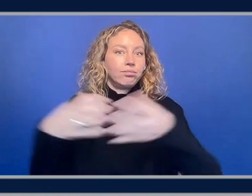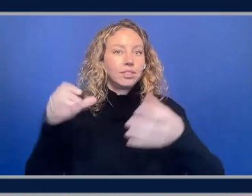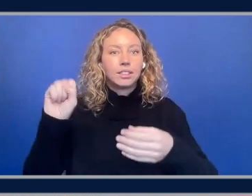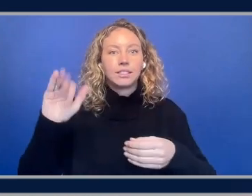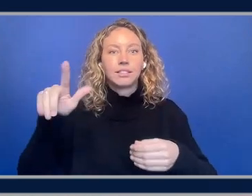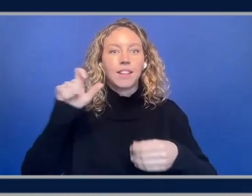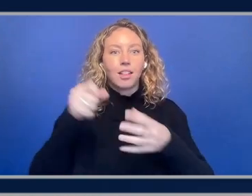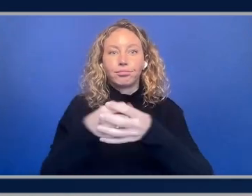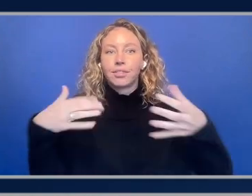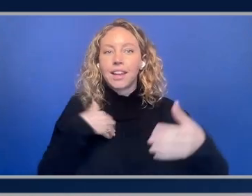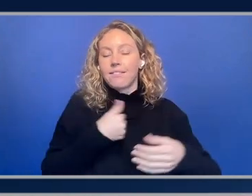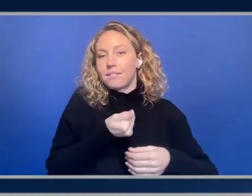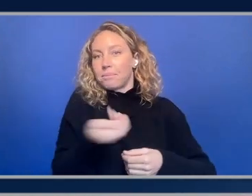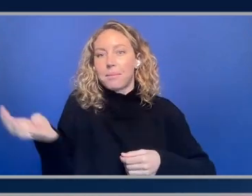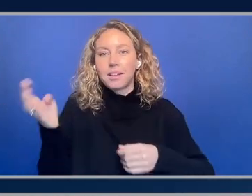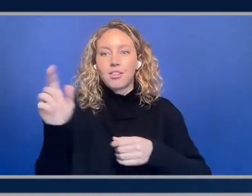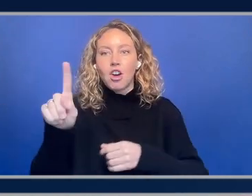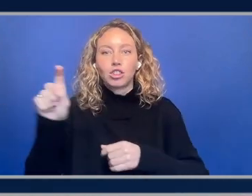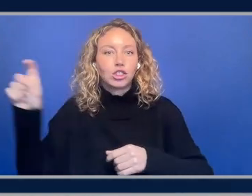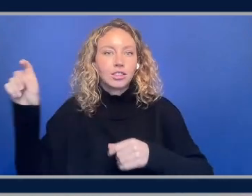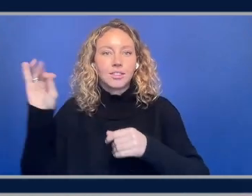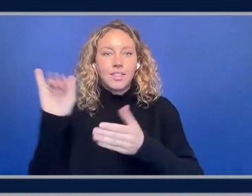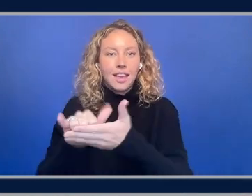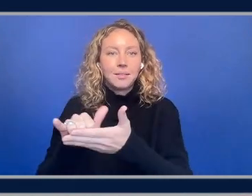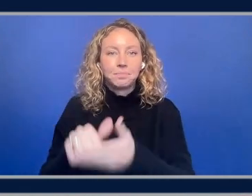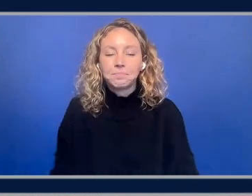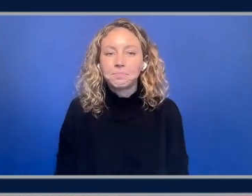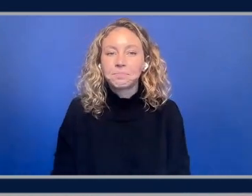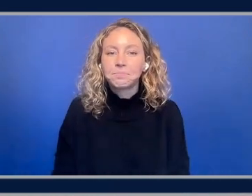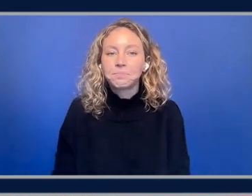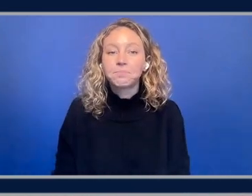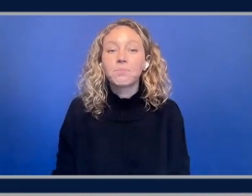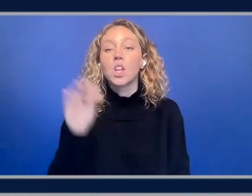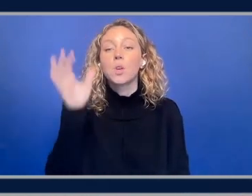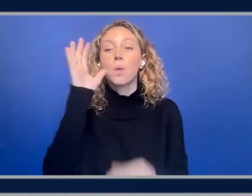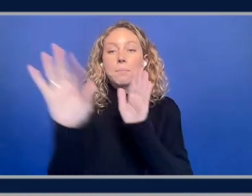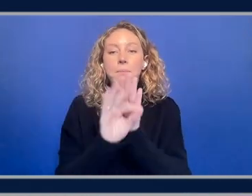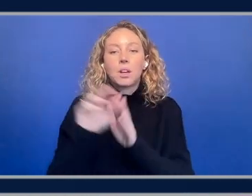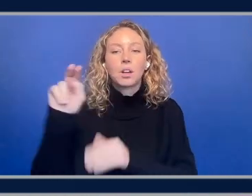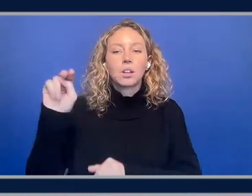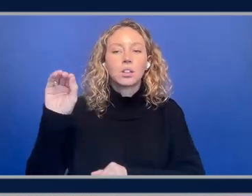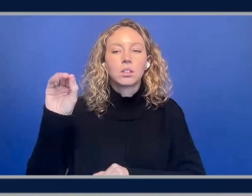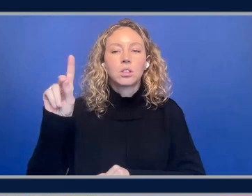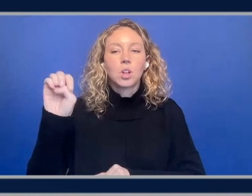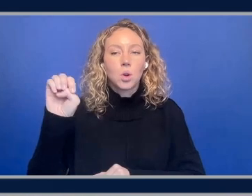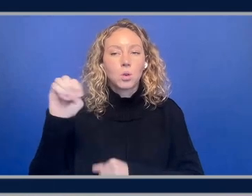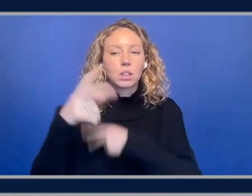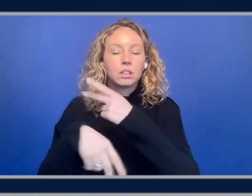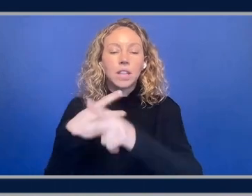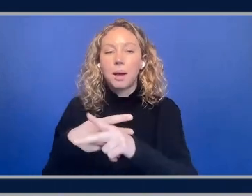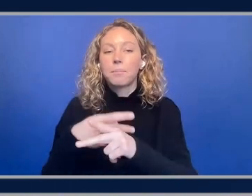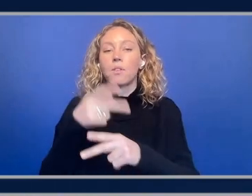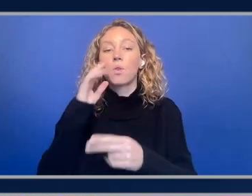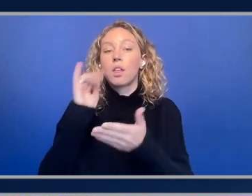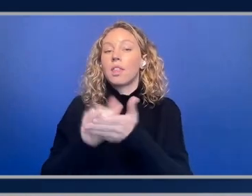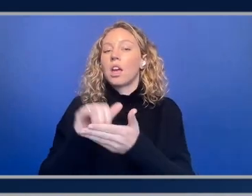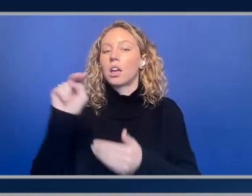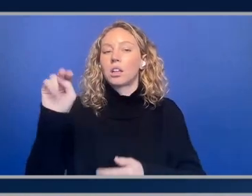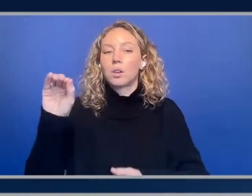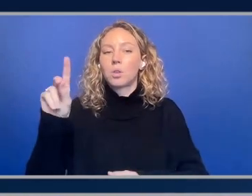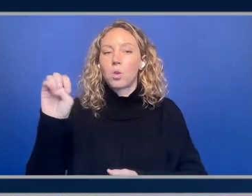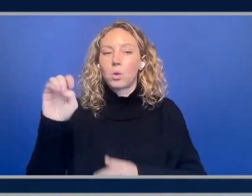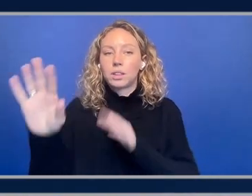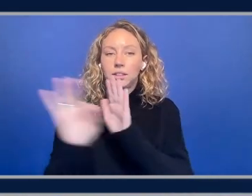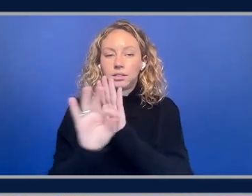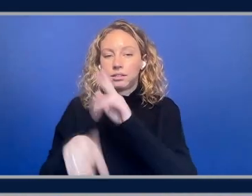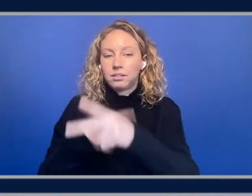hundreds of shards in a MemoryDB cluster. Okay. And you choose, so for your node type, just to dive in Yeah. here, you choose the same one for the